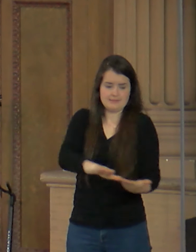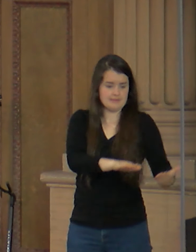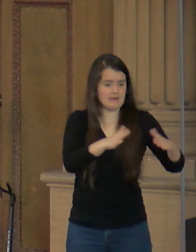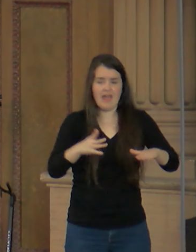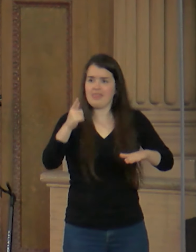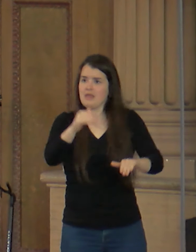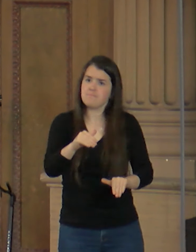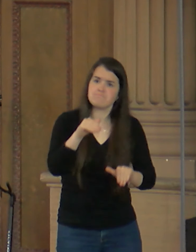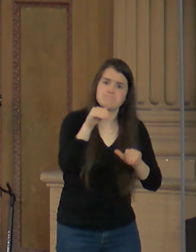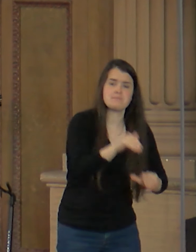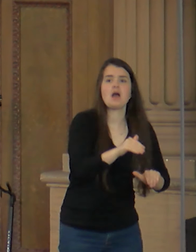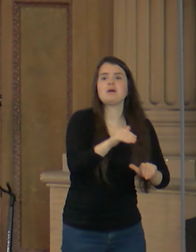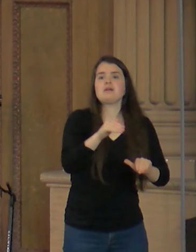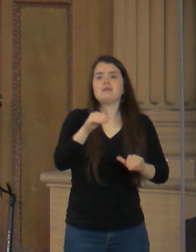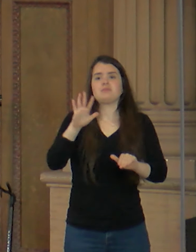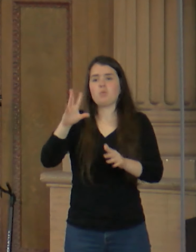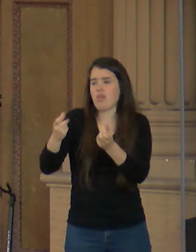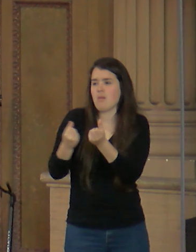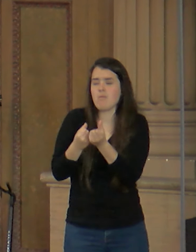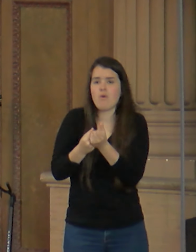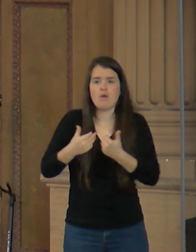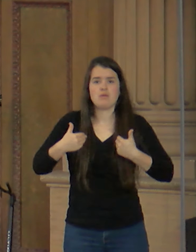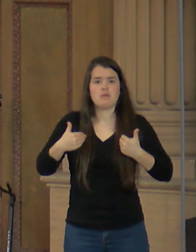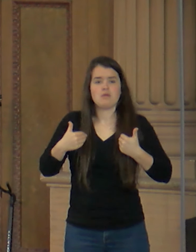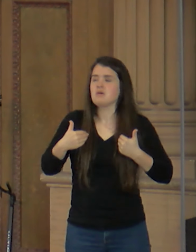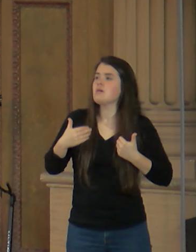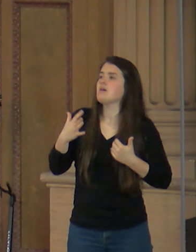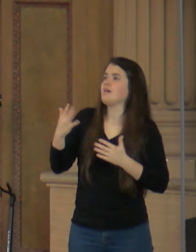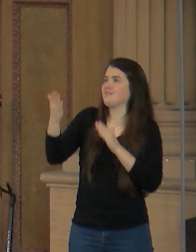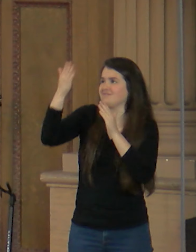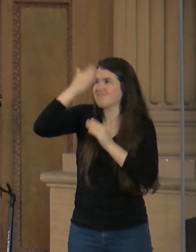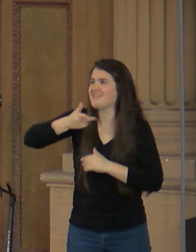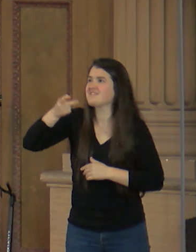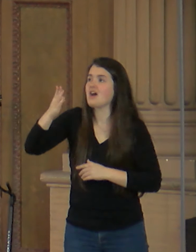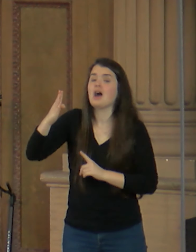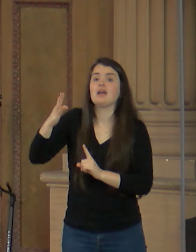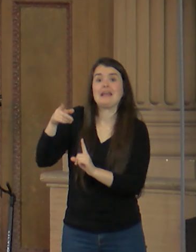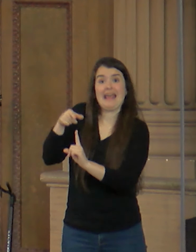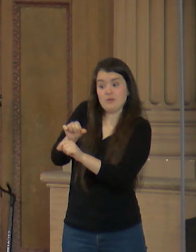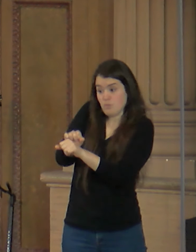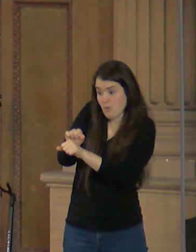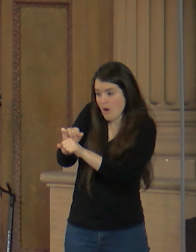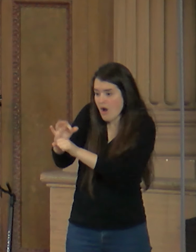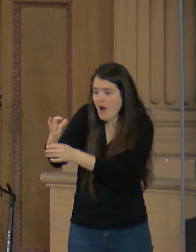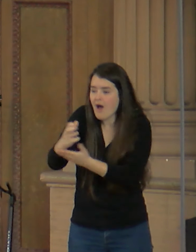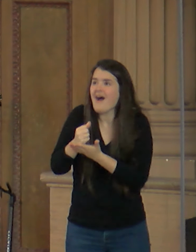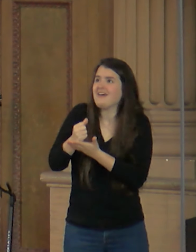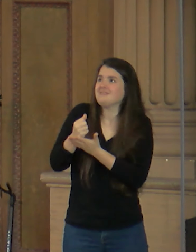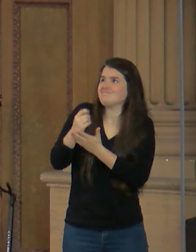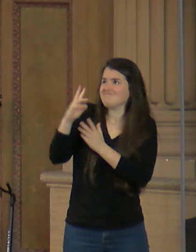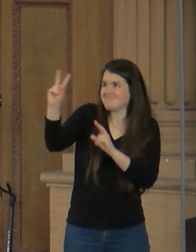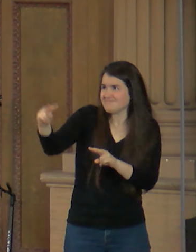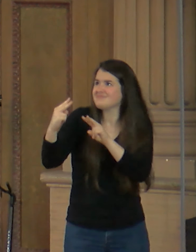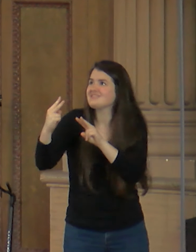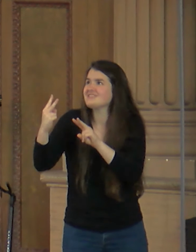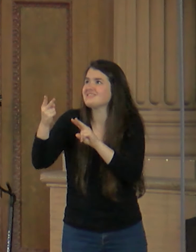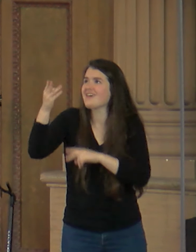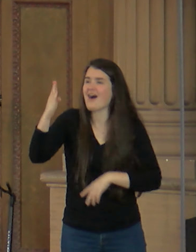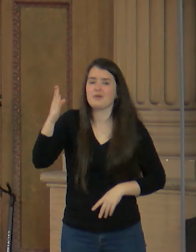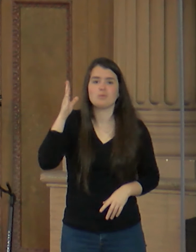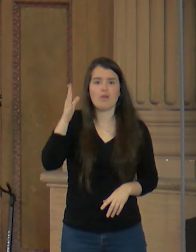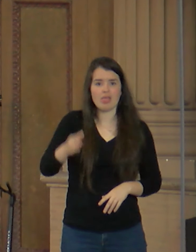case before God, and at the end, because of the work of that redeemer, I will see God. And I don't know how much Job knew